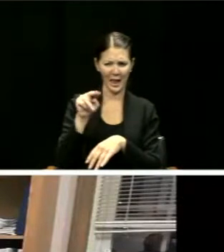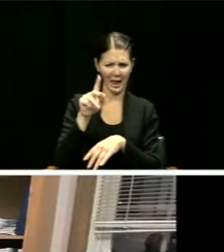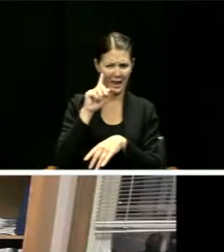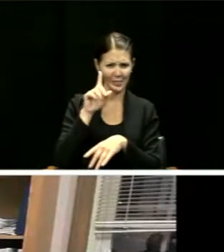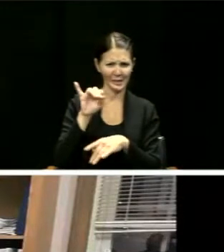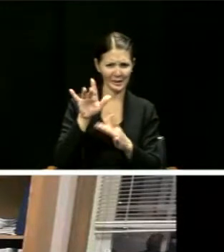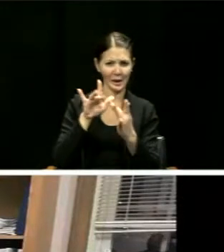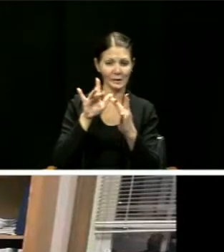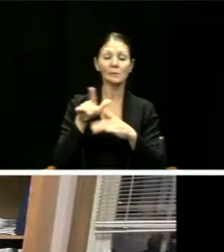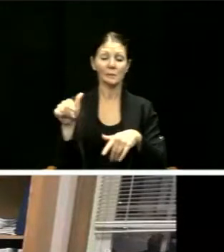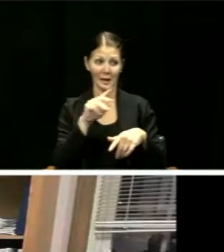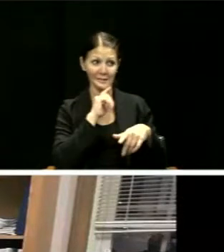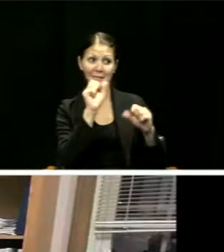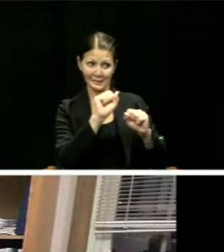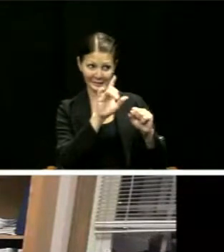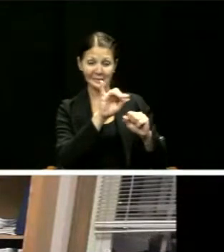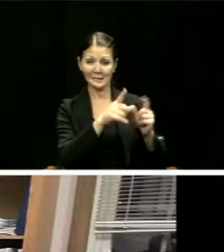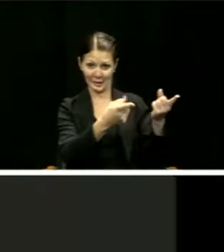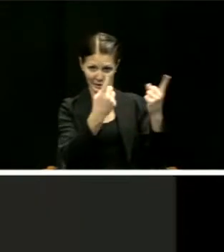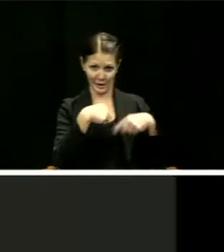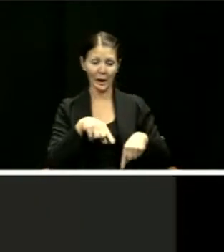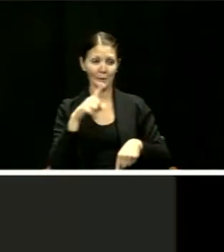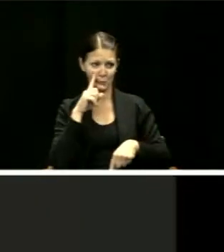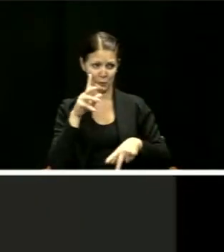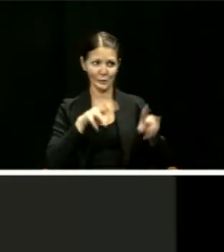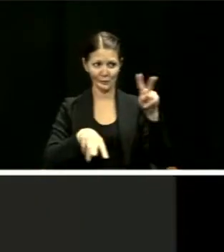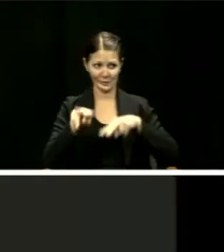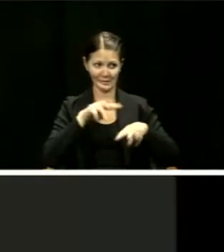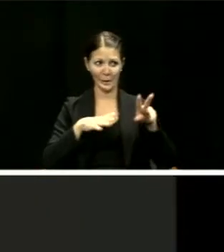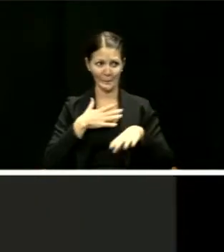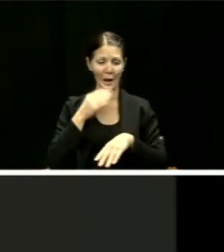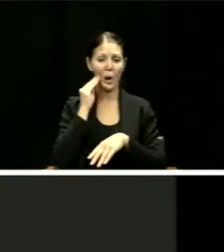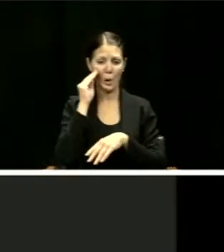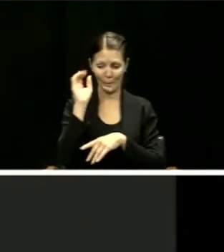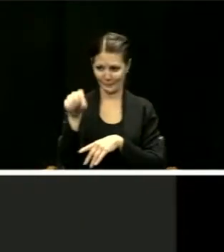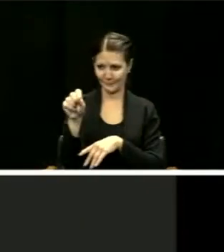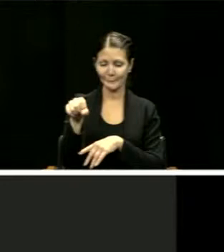They did come out. Yep, they came for a site visit. Yeah, and